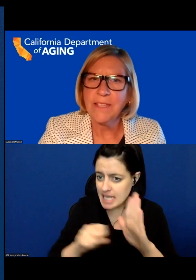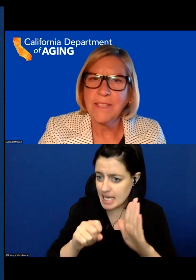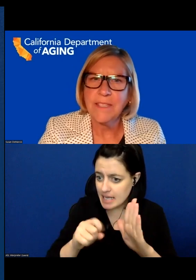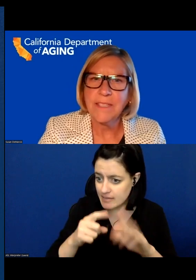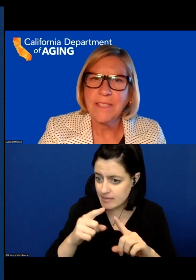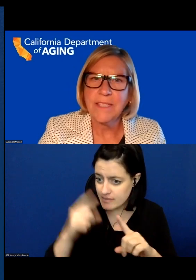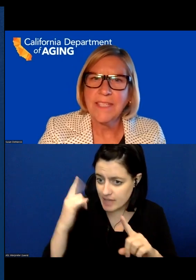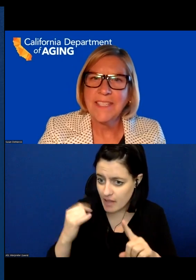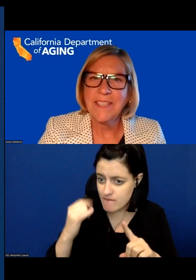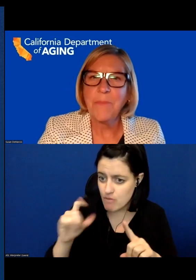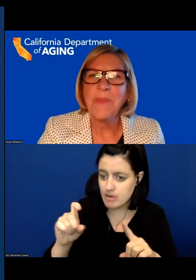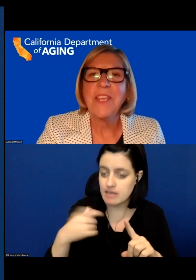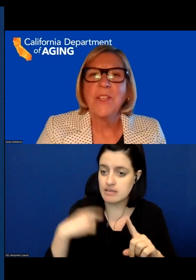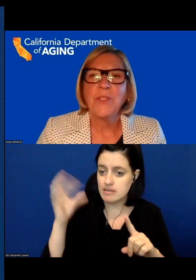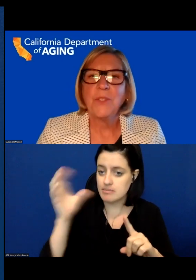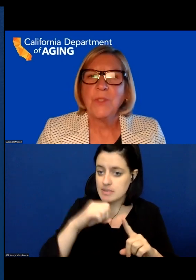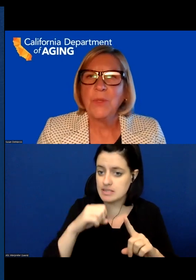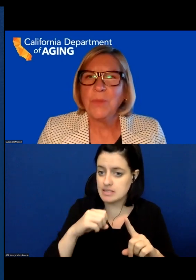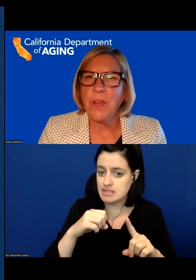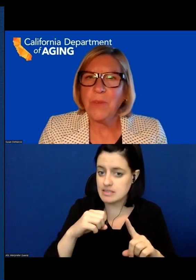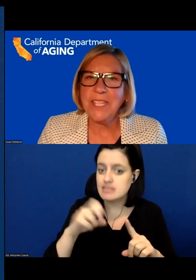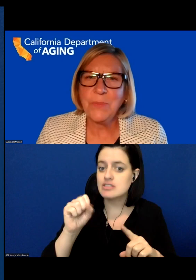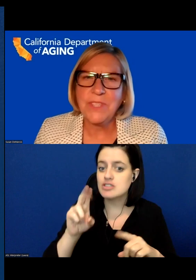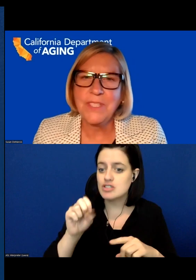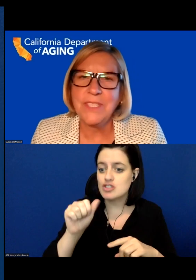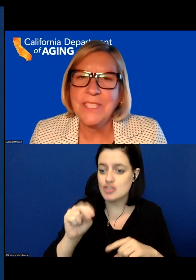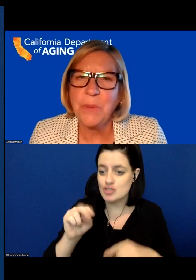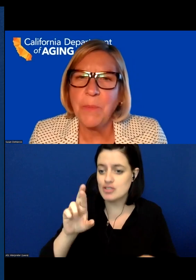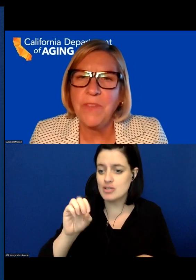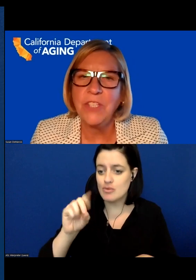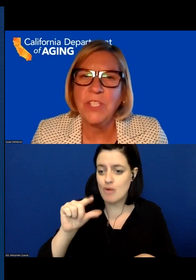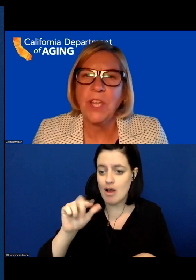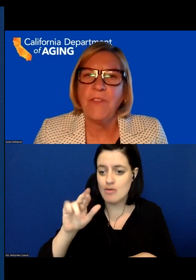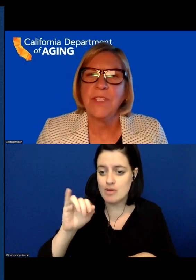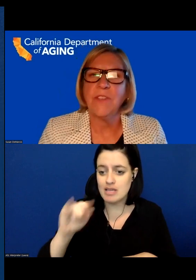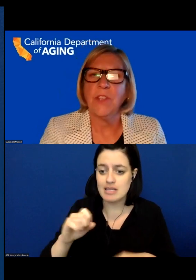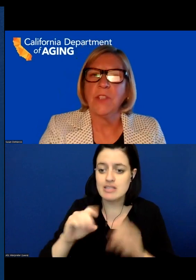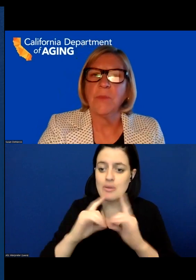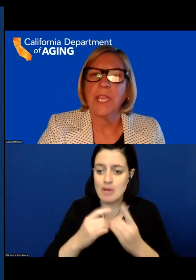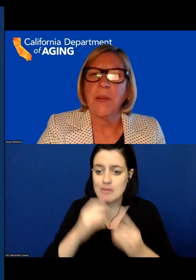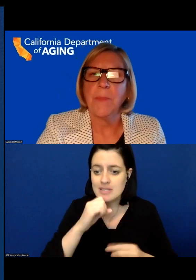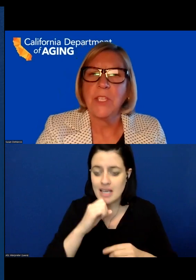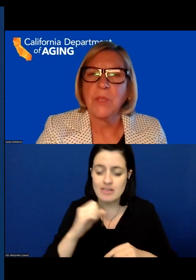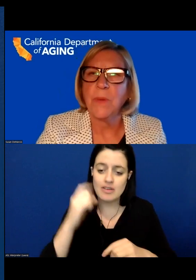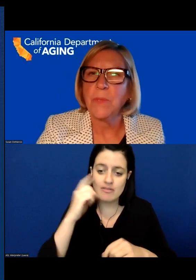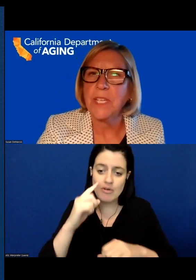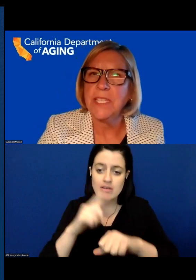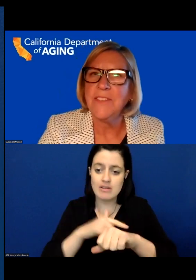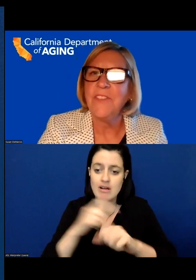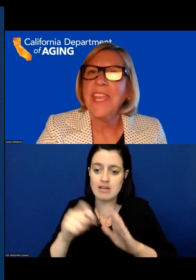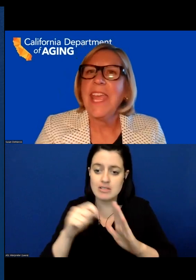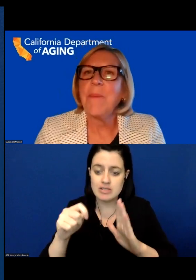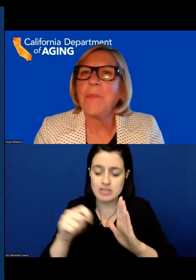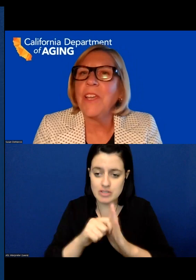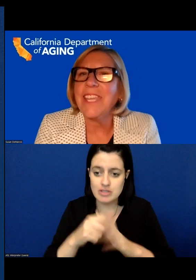California? Oh, Susan Rodriguez with the Department of Aging's Office of the Long-Term Care Patient